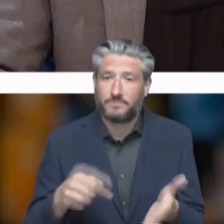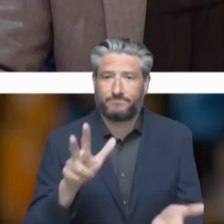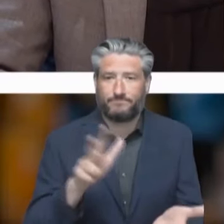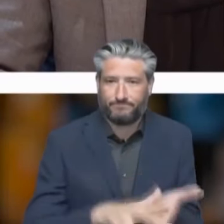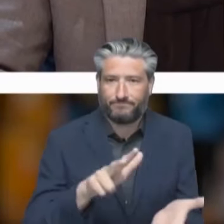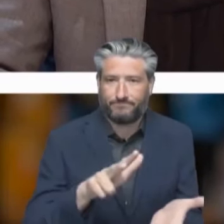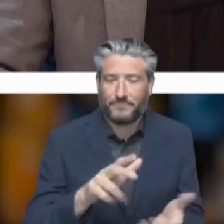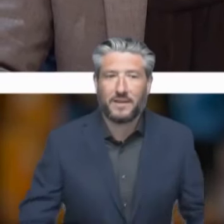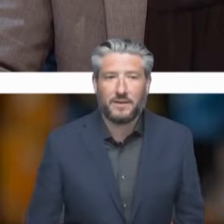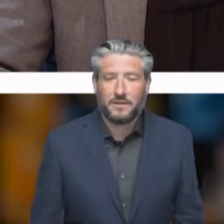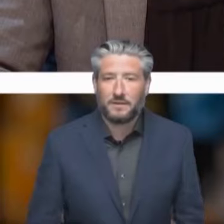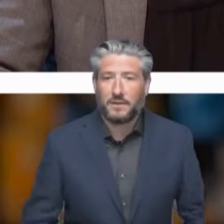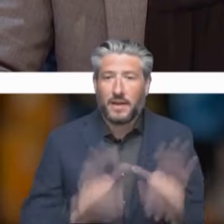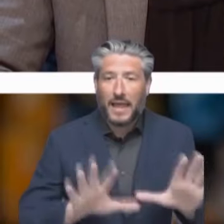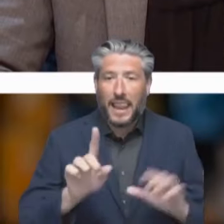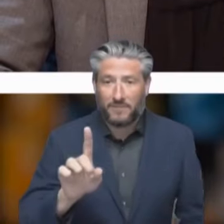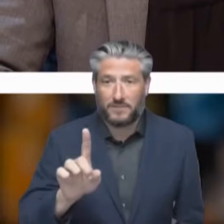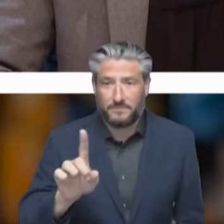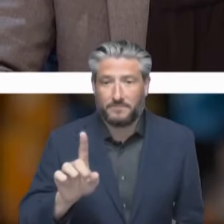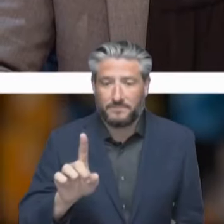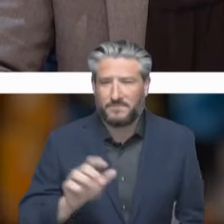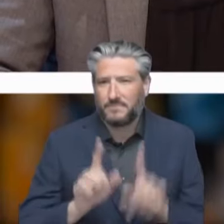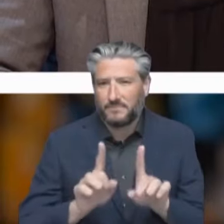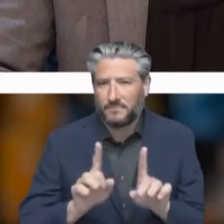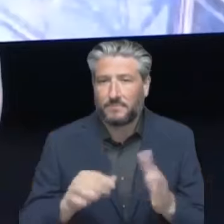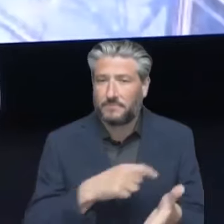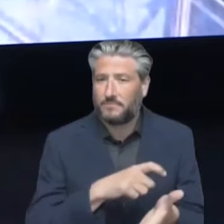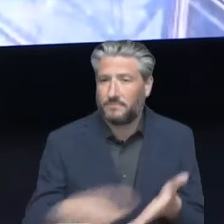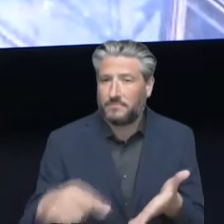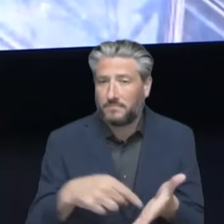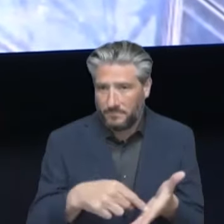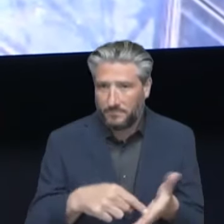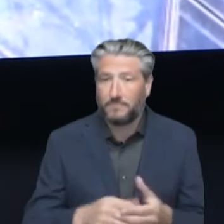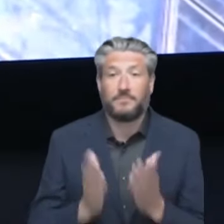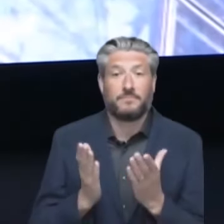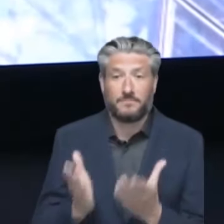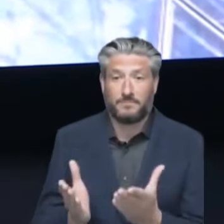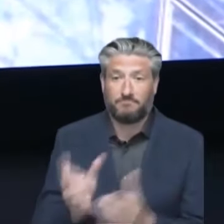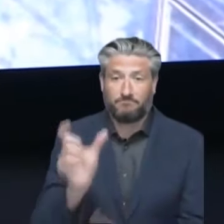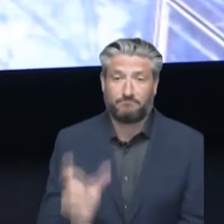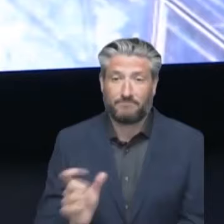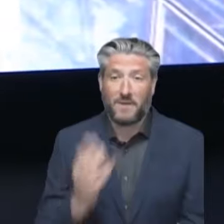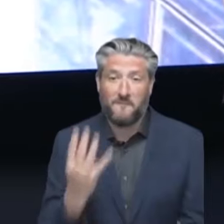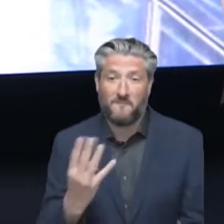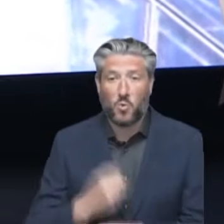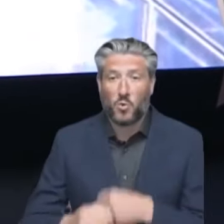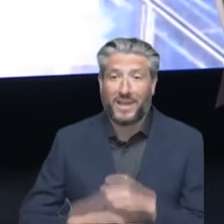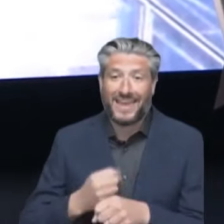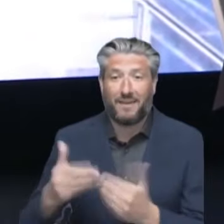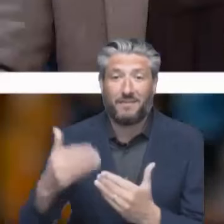The 11th resolution proposes that you appoint Mr. Frédéric Mazella as director for a period of 4 years.